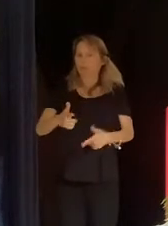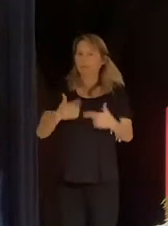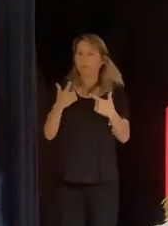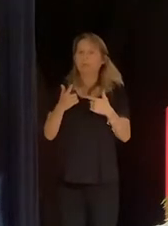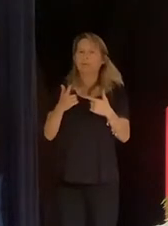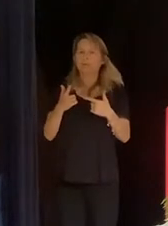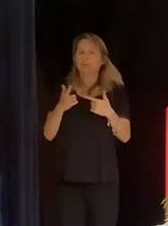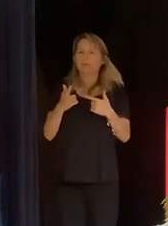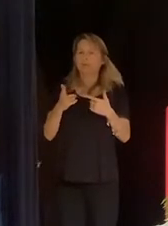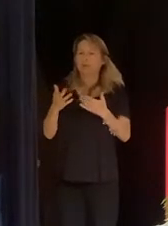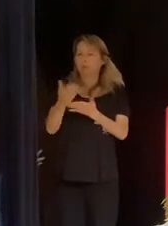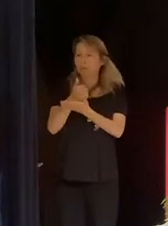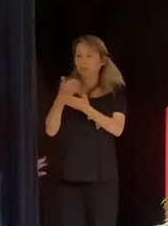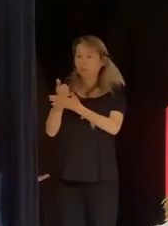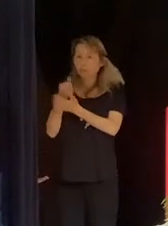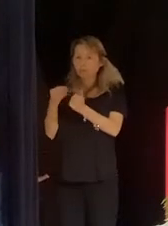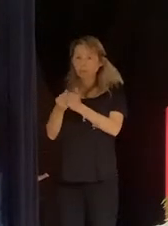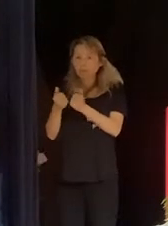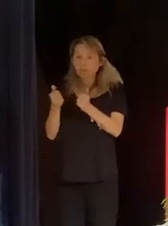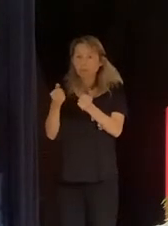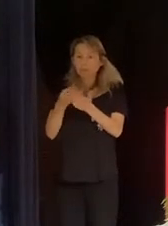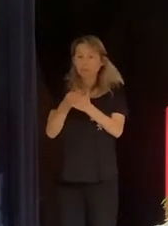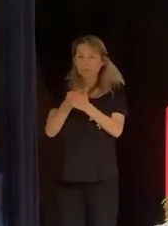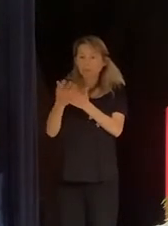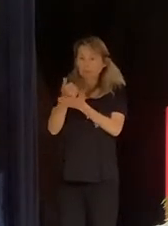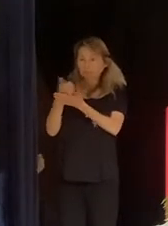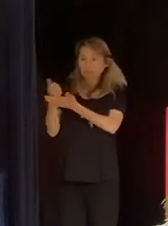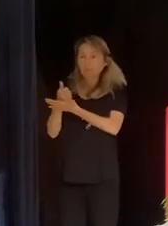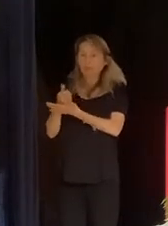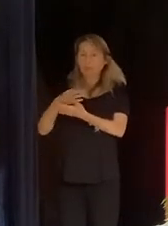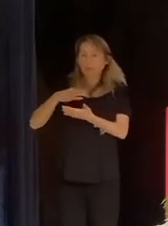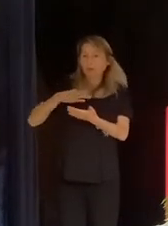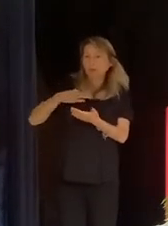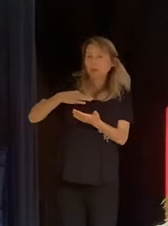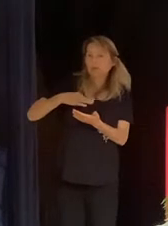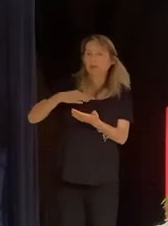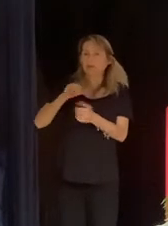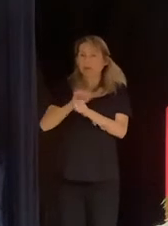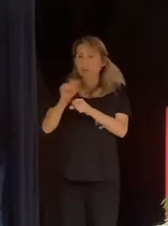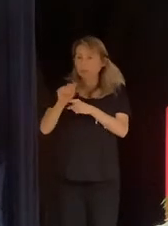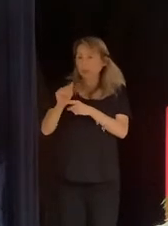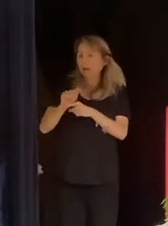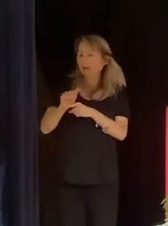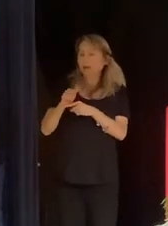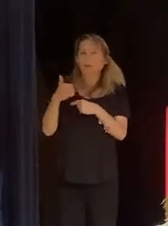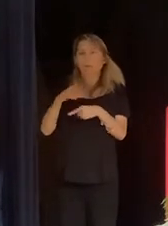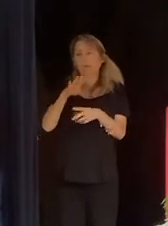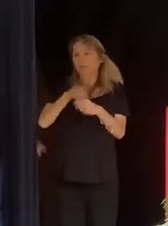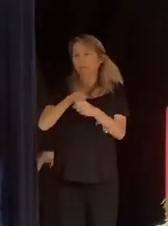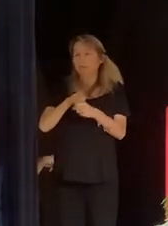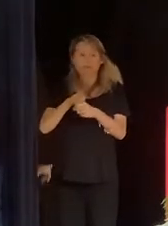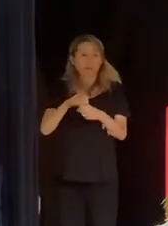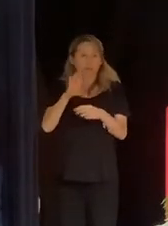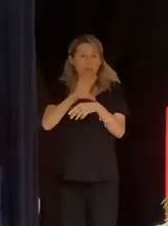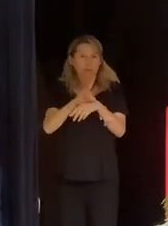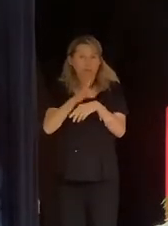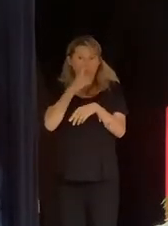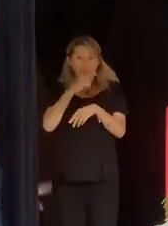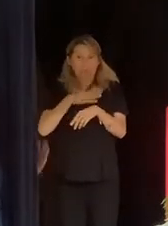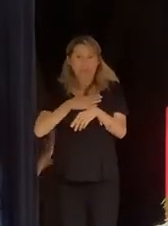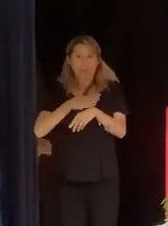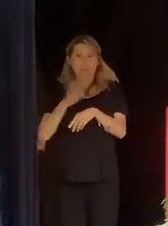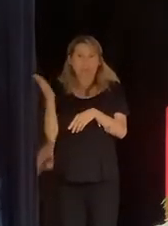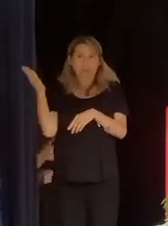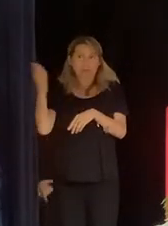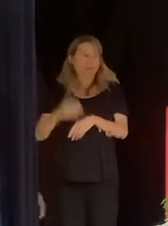fundraising activities, leadership training, volunteerism, and job training. So Mr. Dye, if you could please present the Principal's